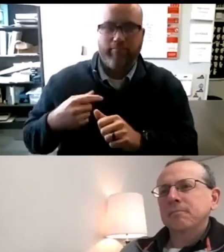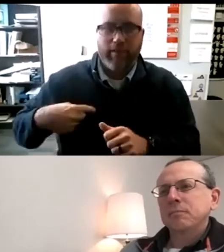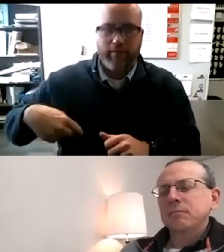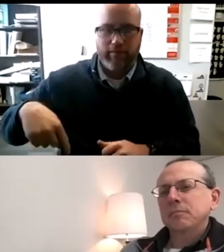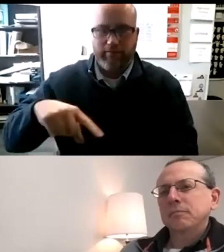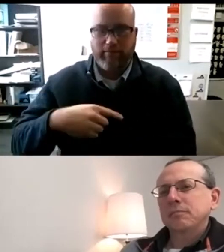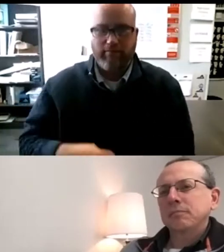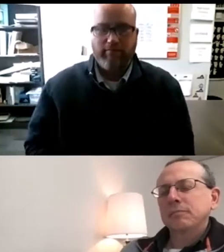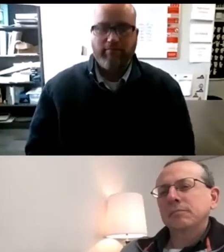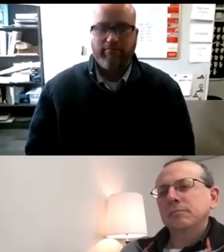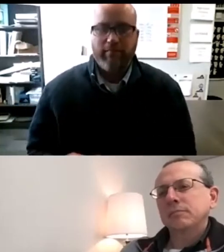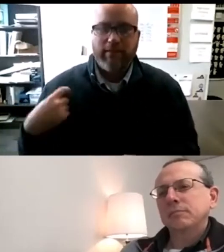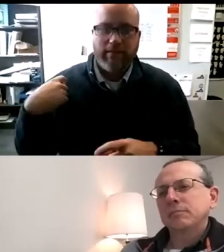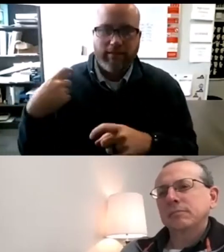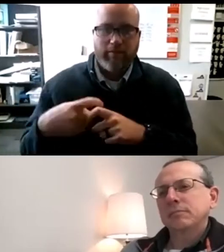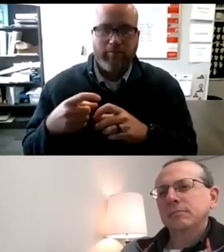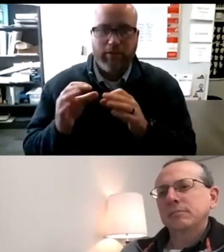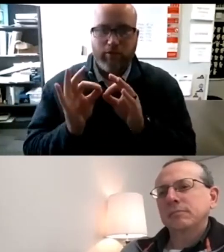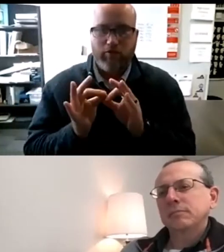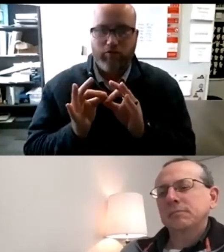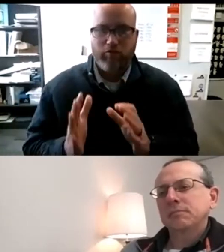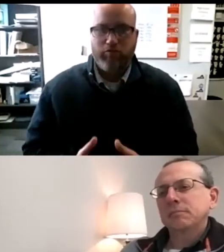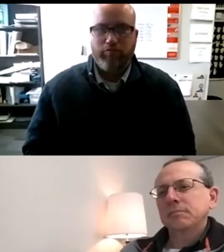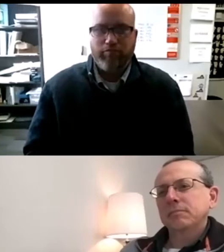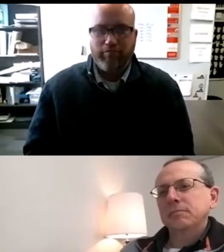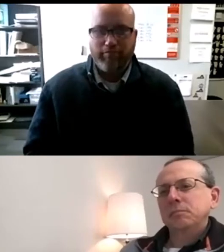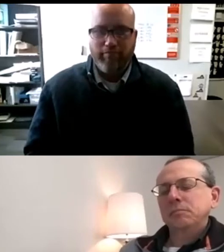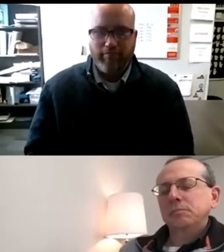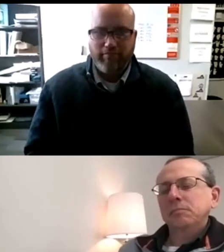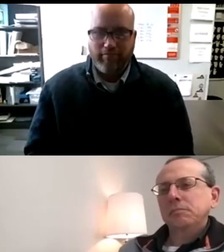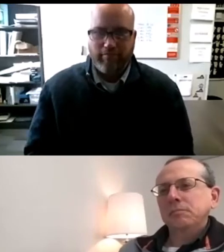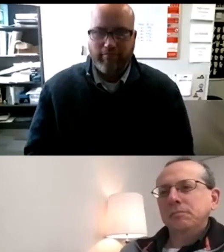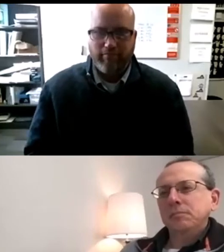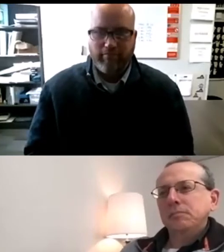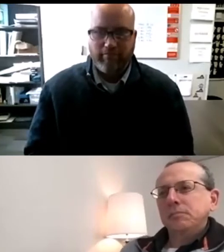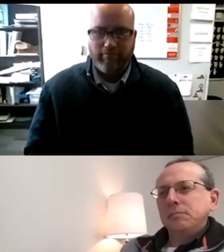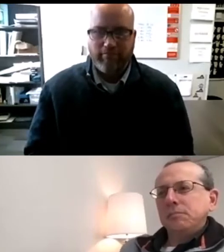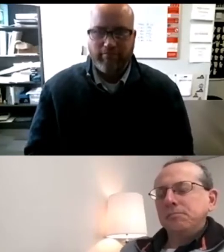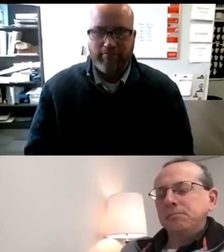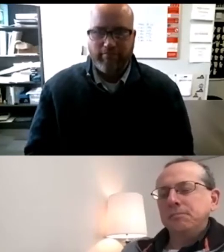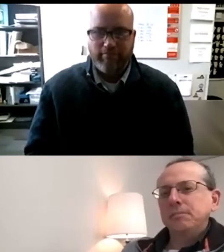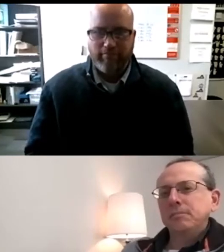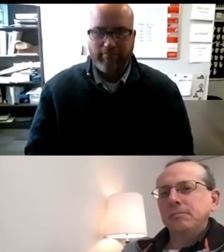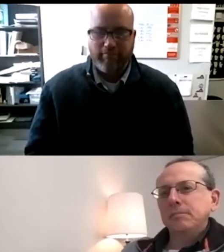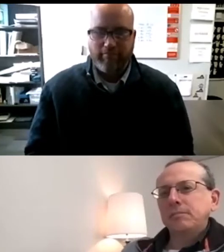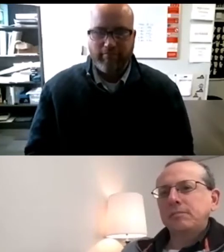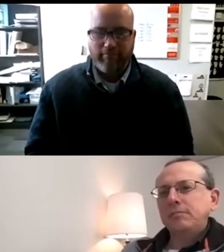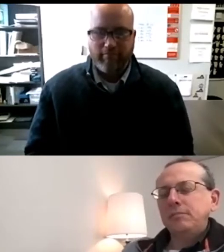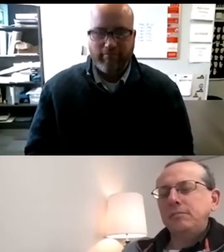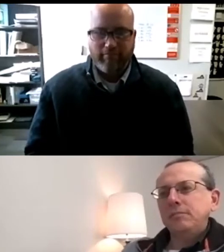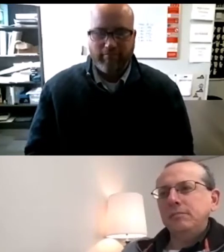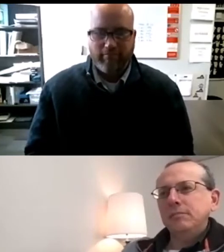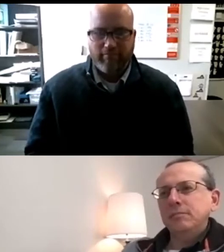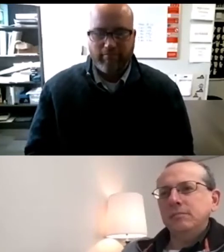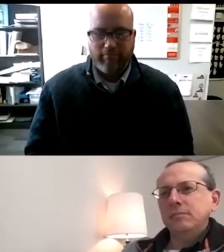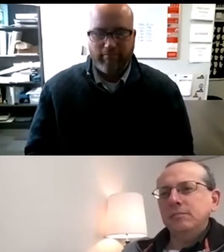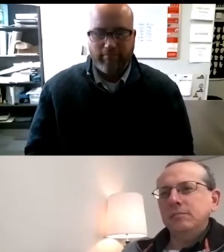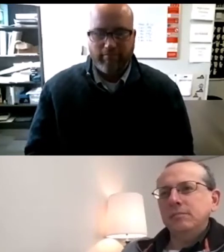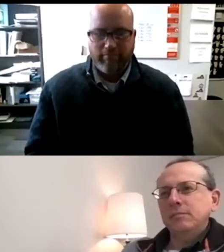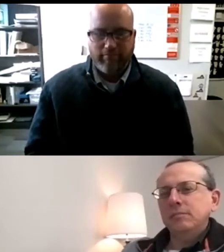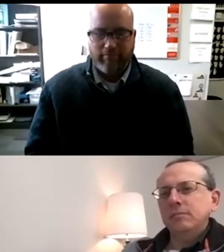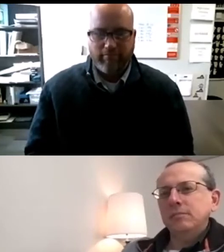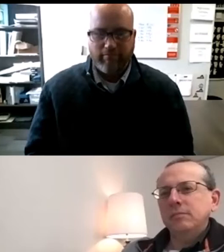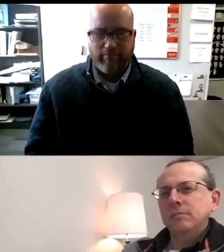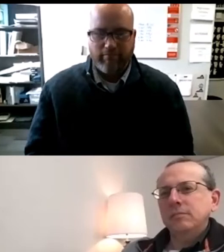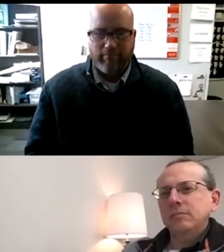Vacunas continuarán a llegar semanalmente. Esperamos que por el tiempo que entramos al verano del año que viene,